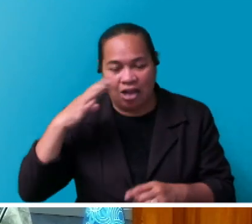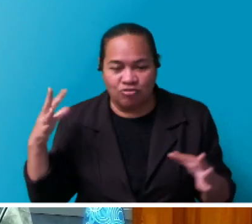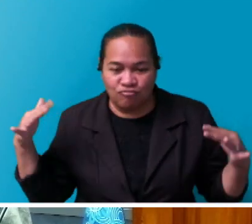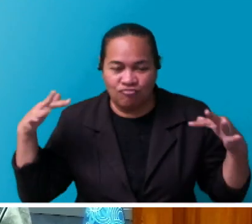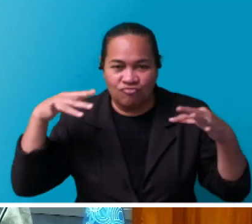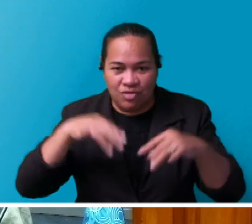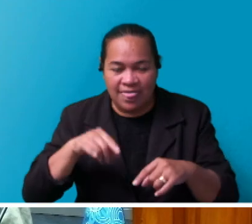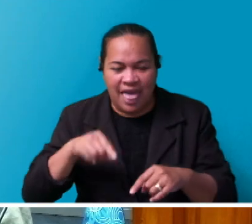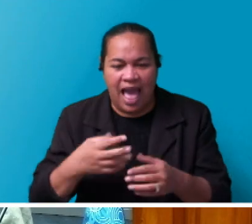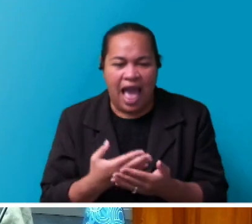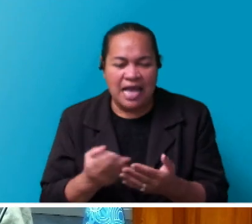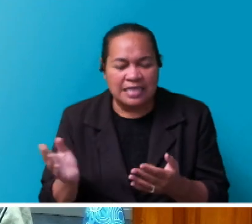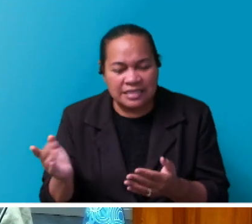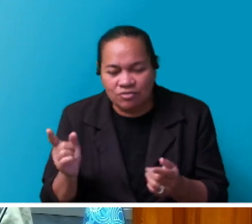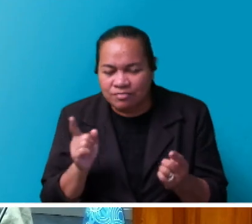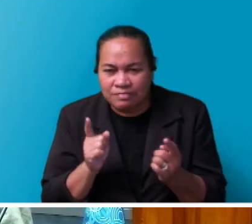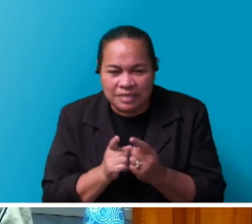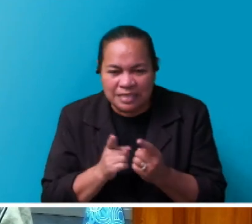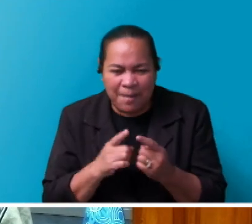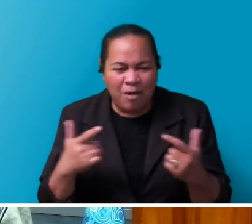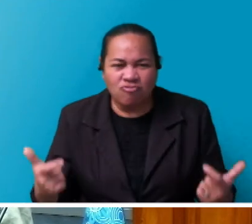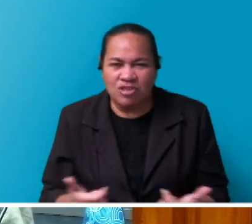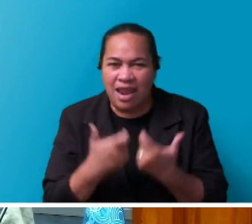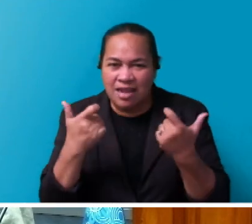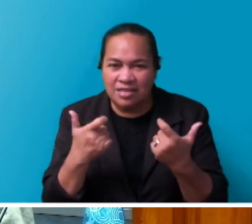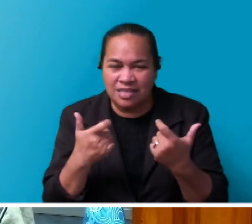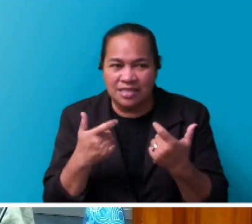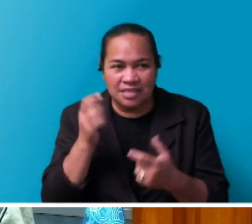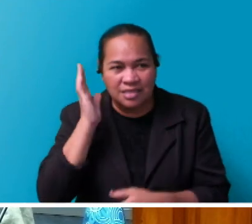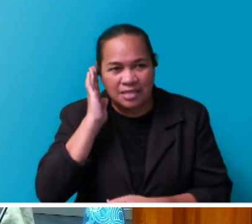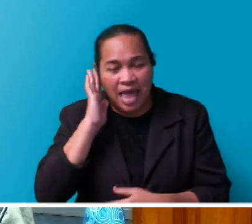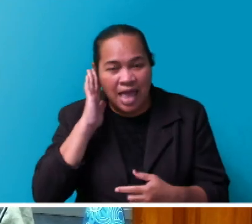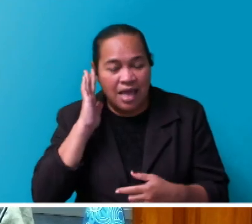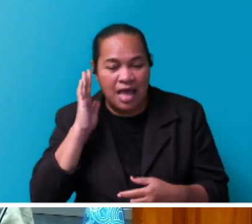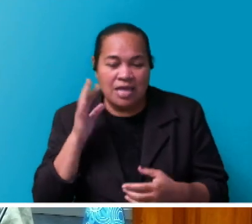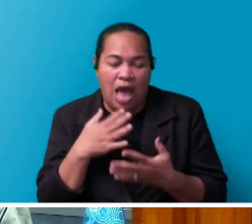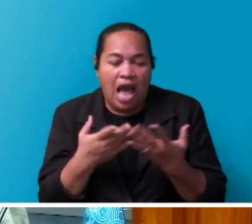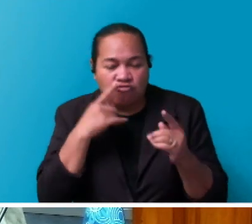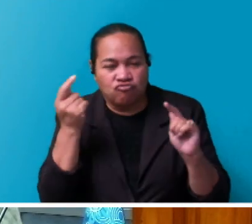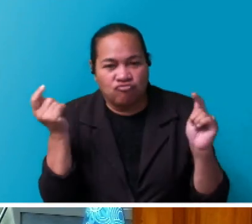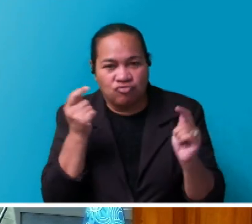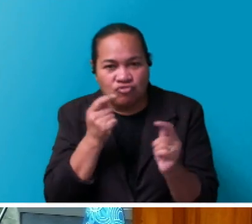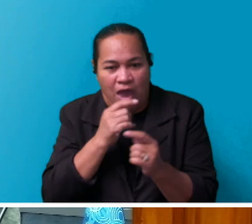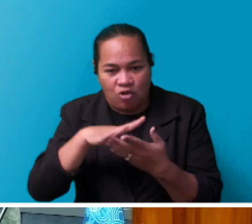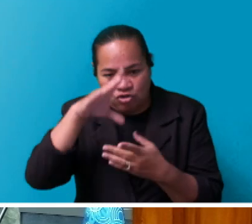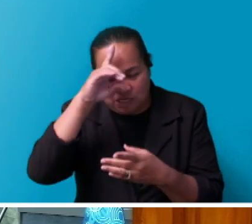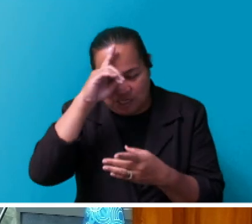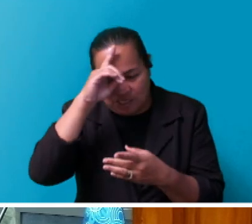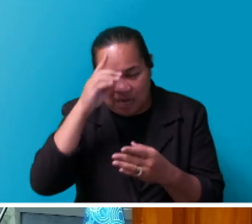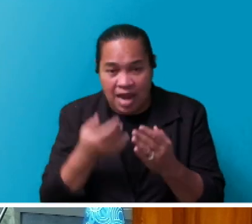to address critical challenges and chart a course for transformative education under the